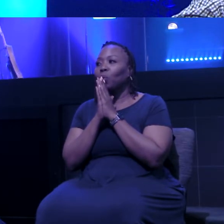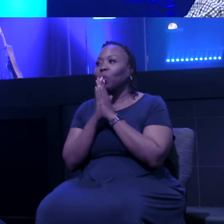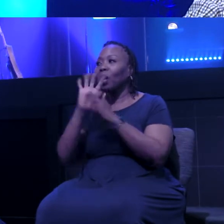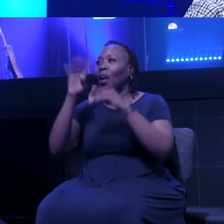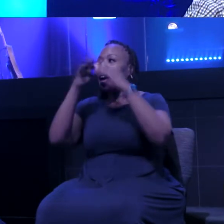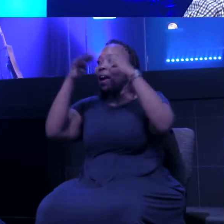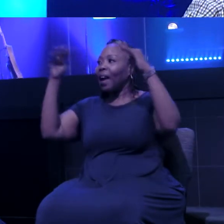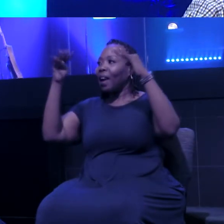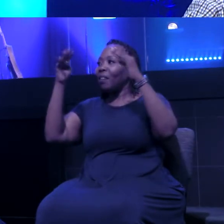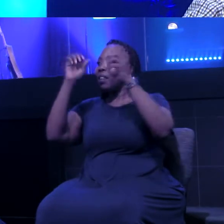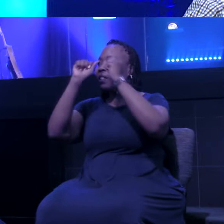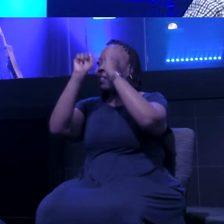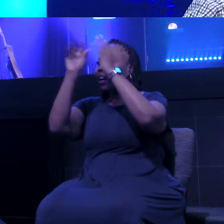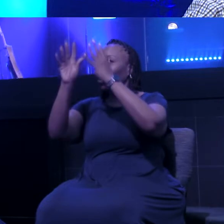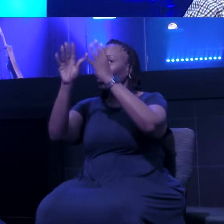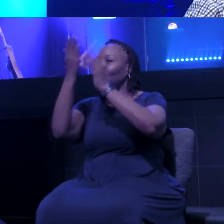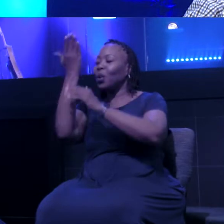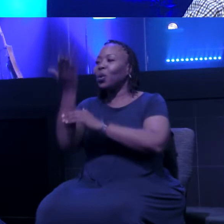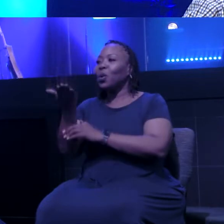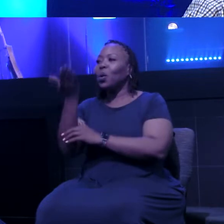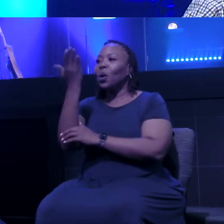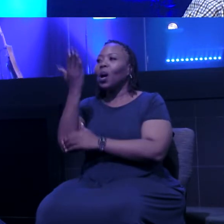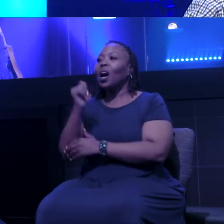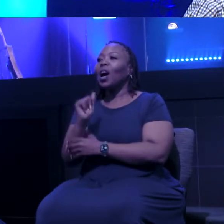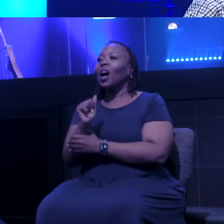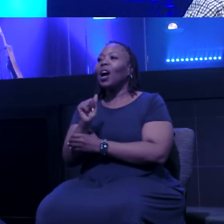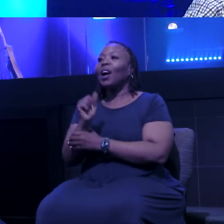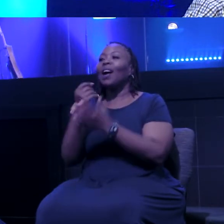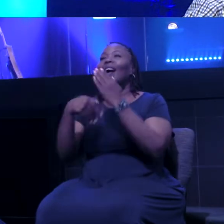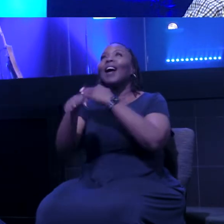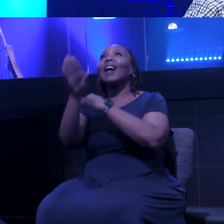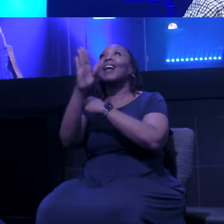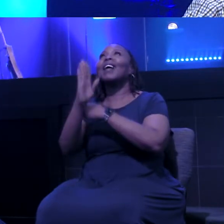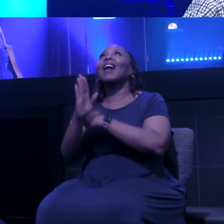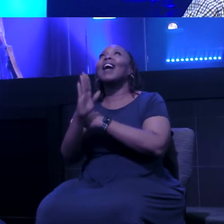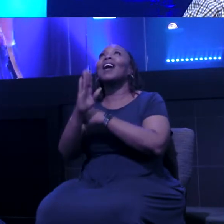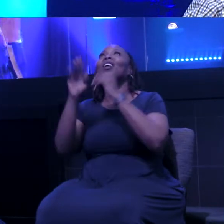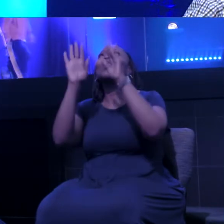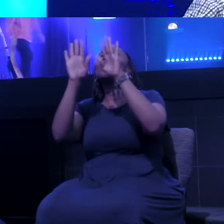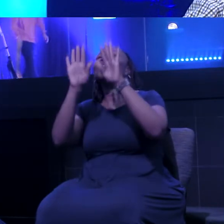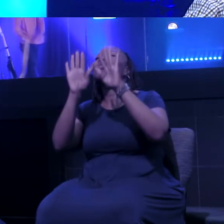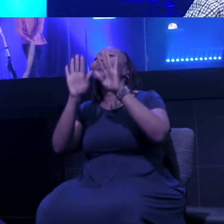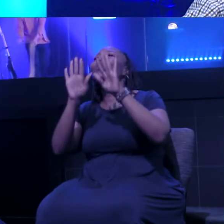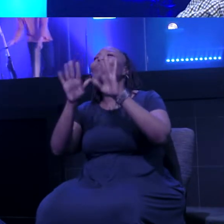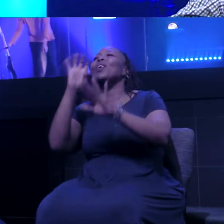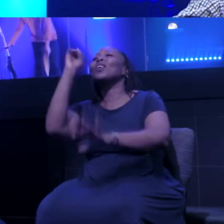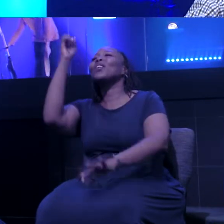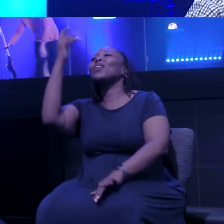Heavenly Father, you are a God of great grace.